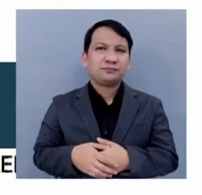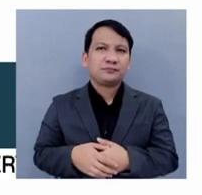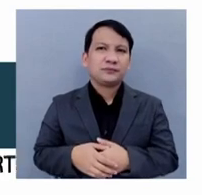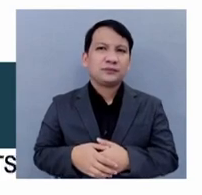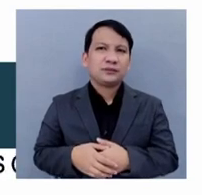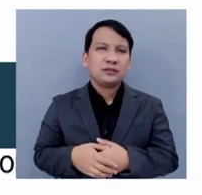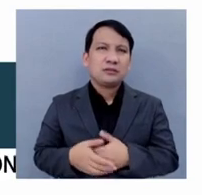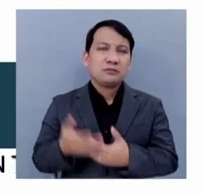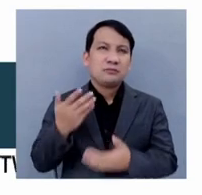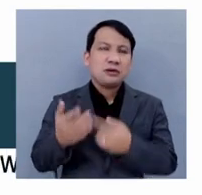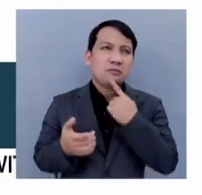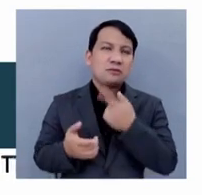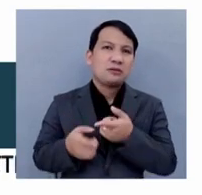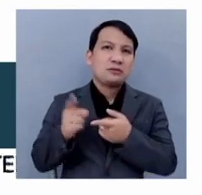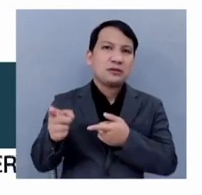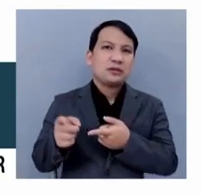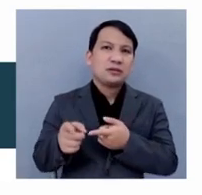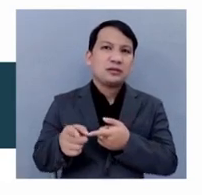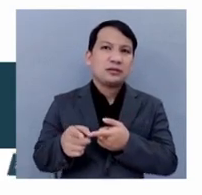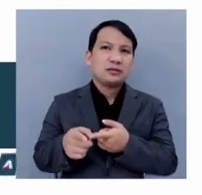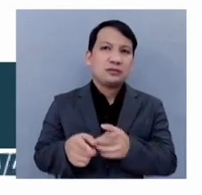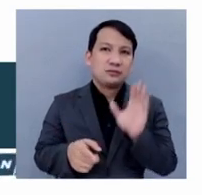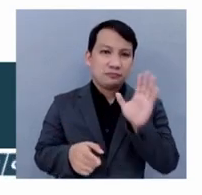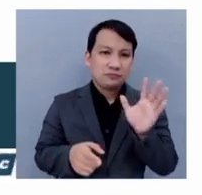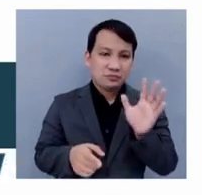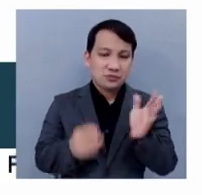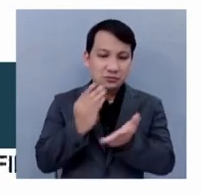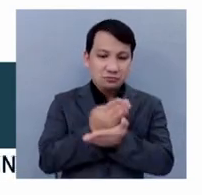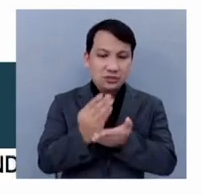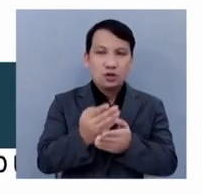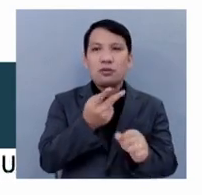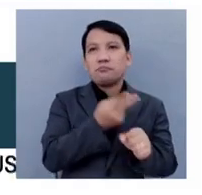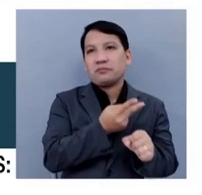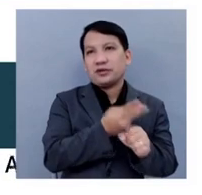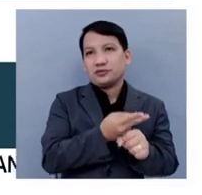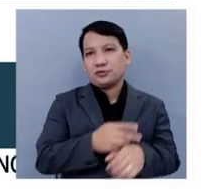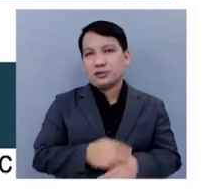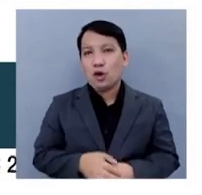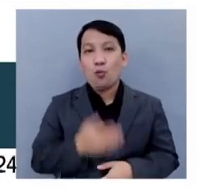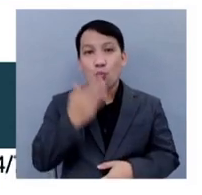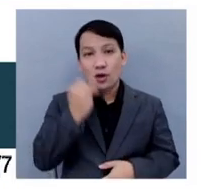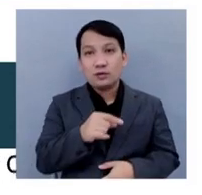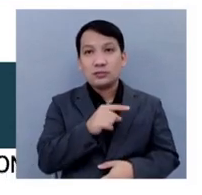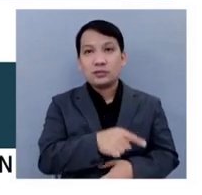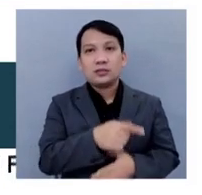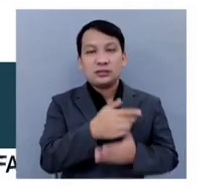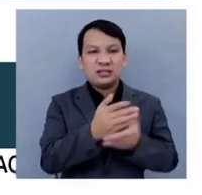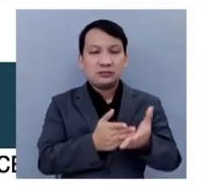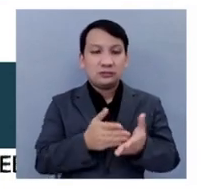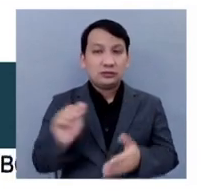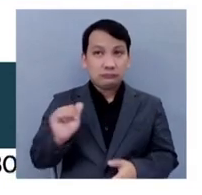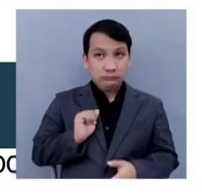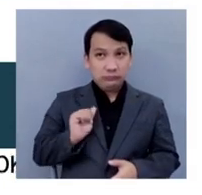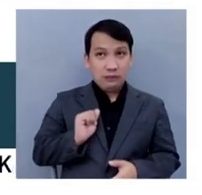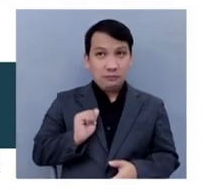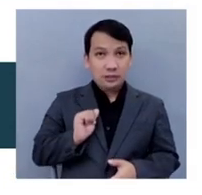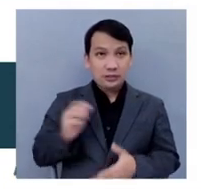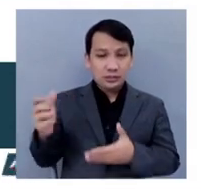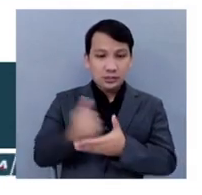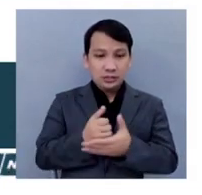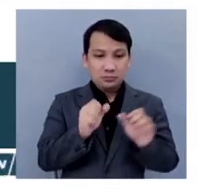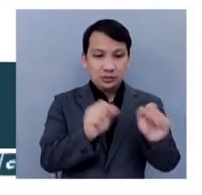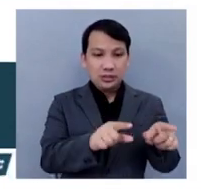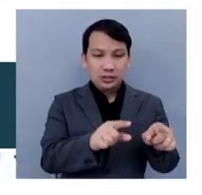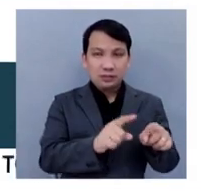That's probably 50 billion pesos at this point, yeah, because some of the assets have been sold. But you're correct.